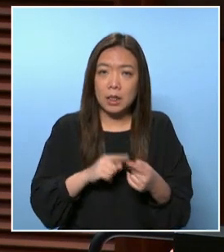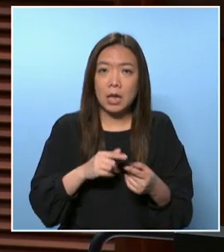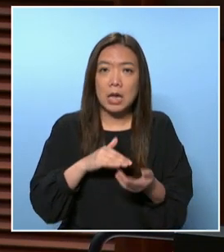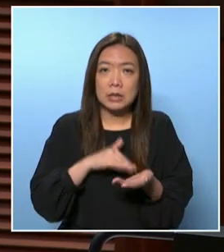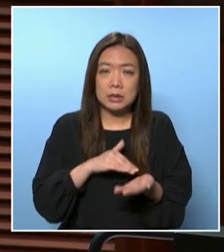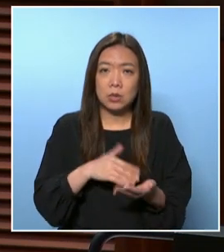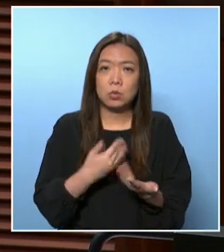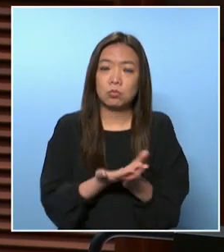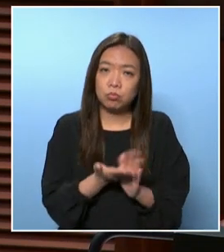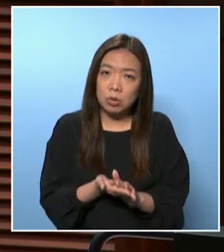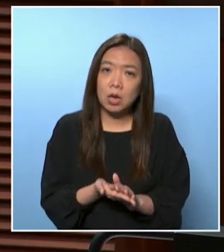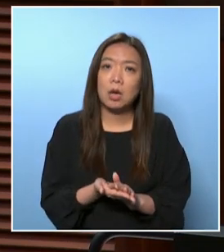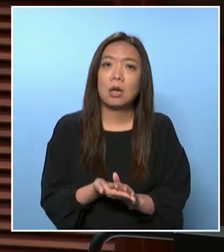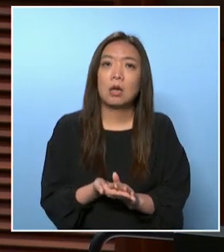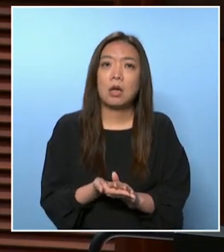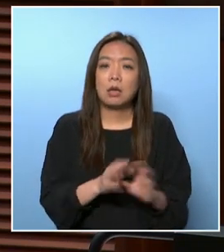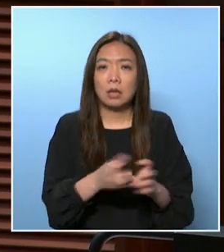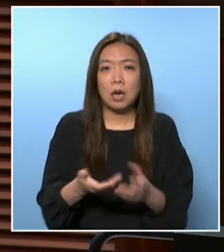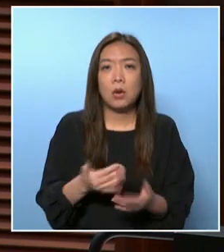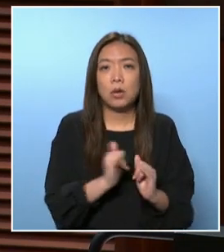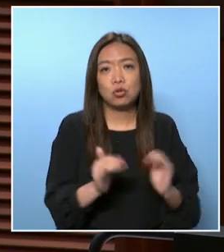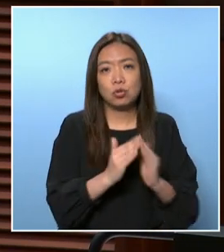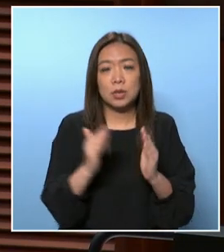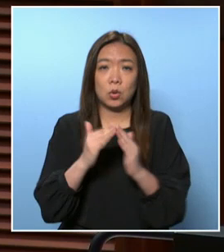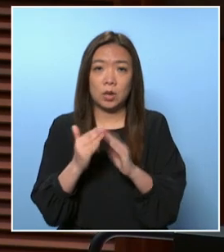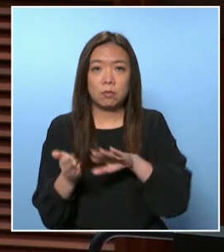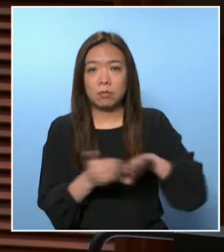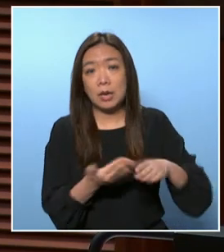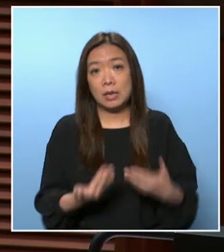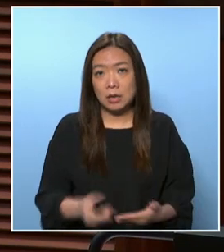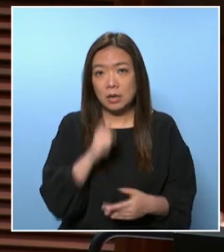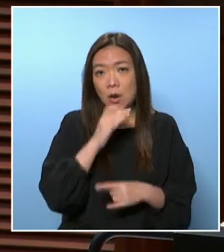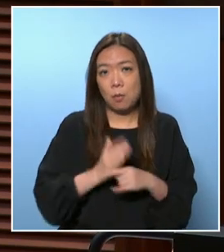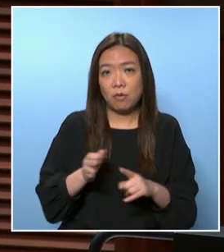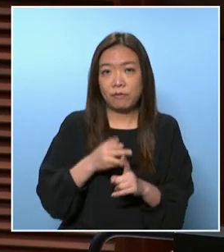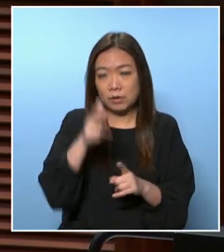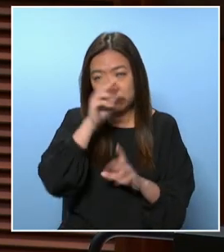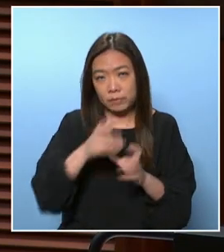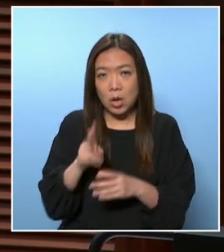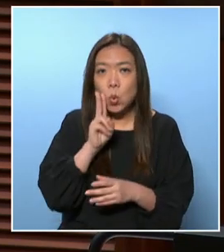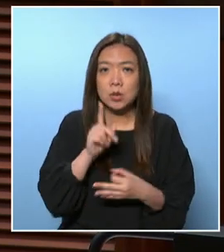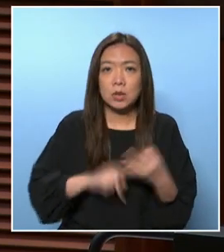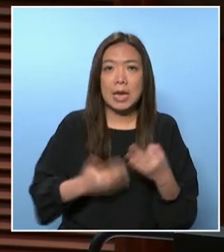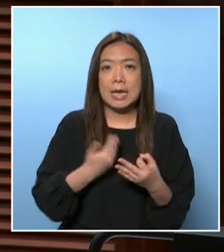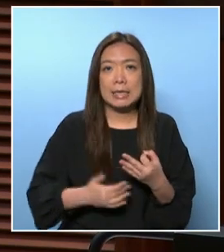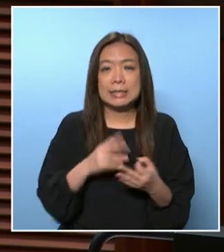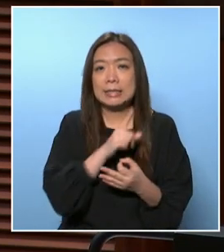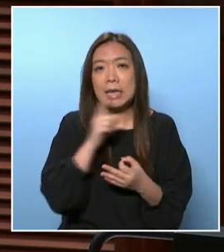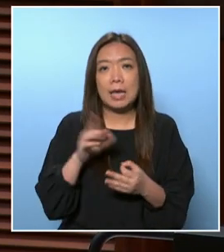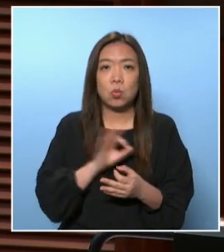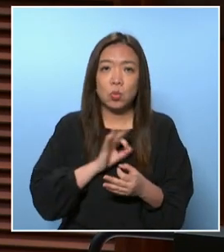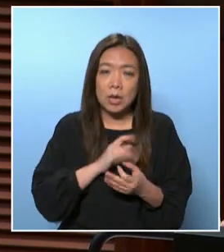for those units and organizations that are providing end-of-life care, we have the